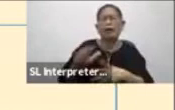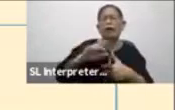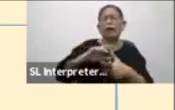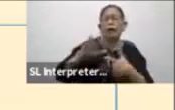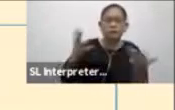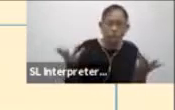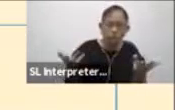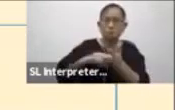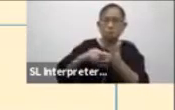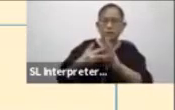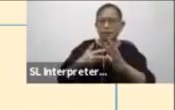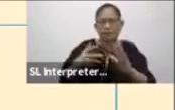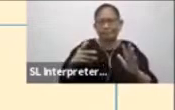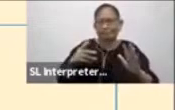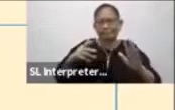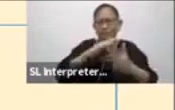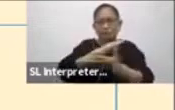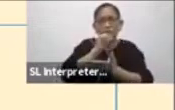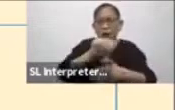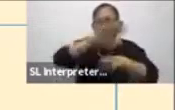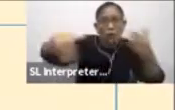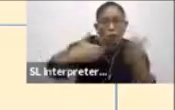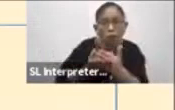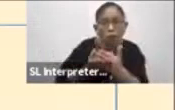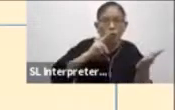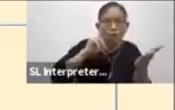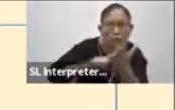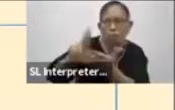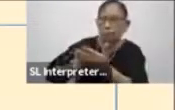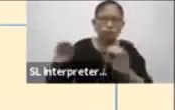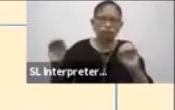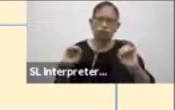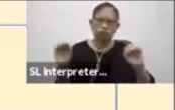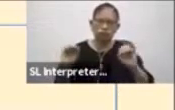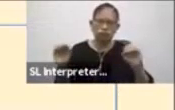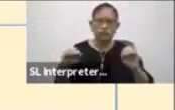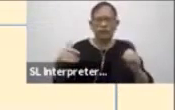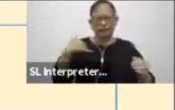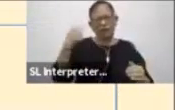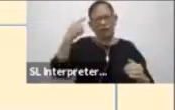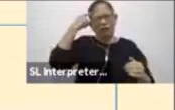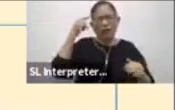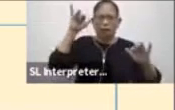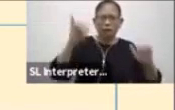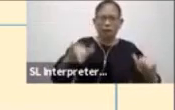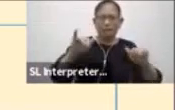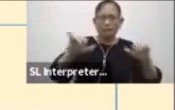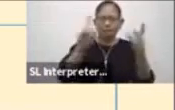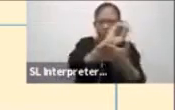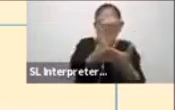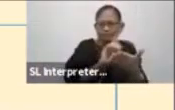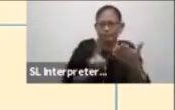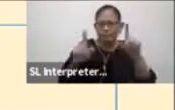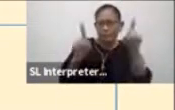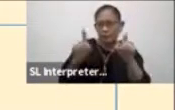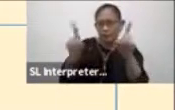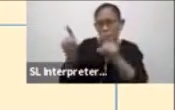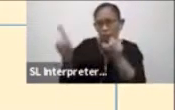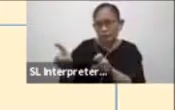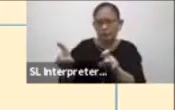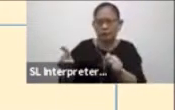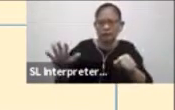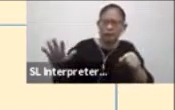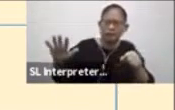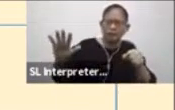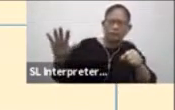underreporting. So with this understanding, we try to design the questions to as much as possible fully